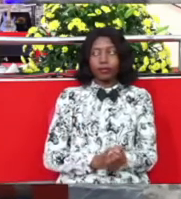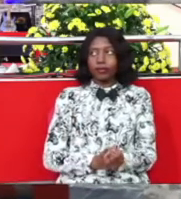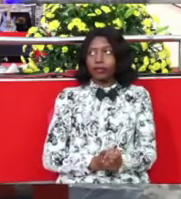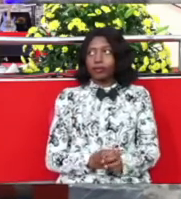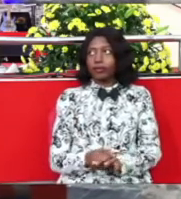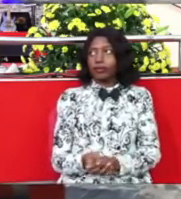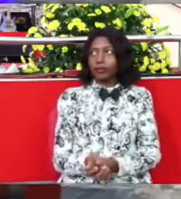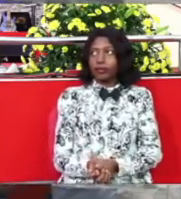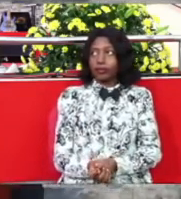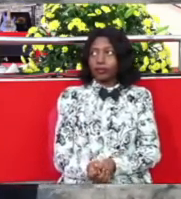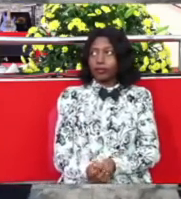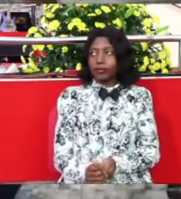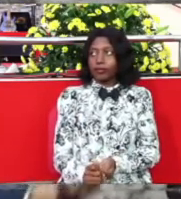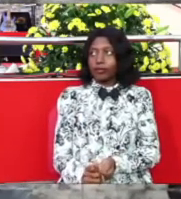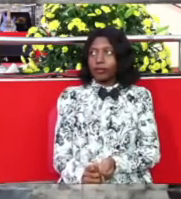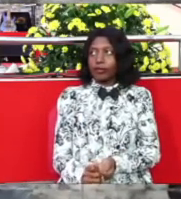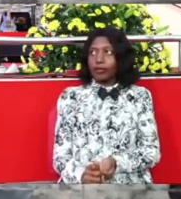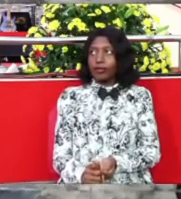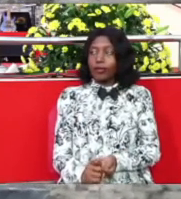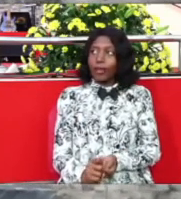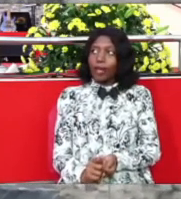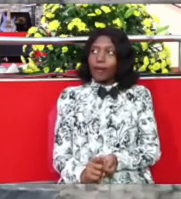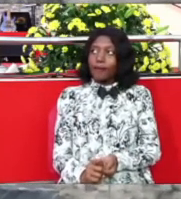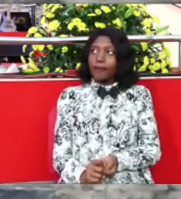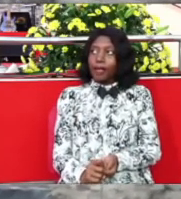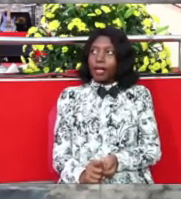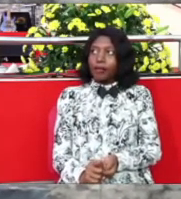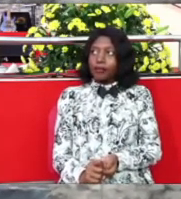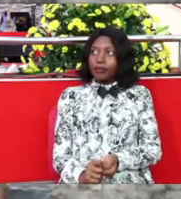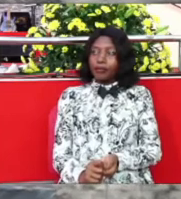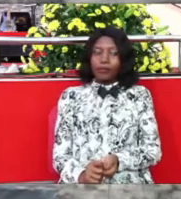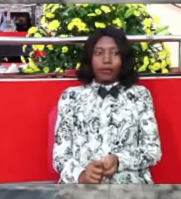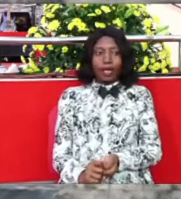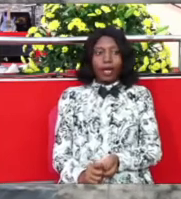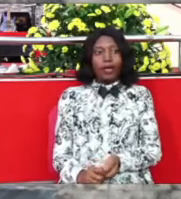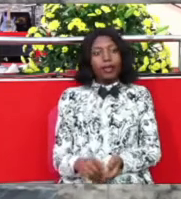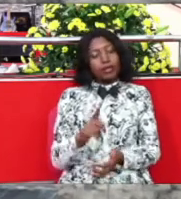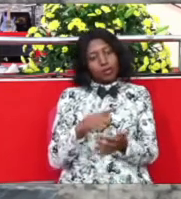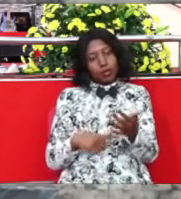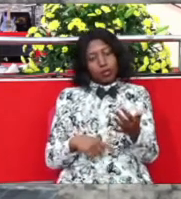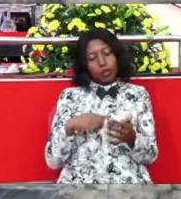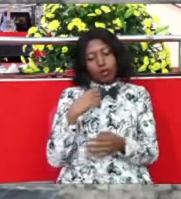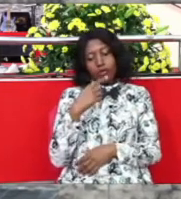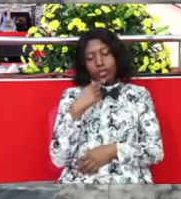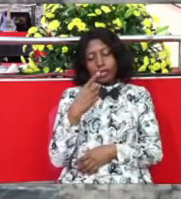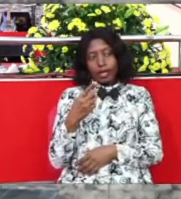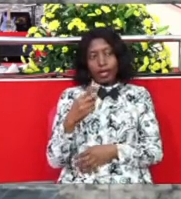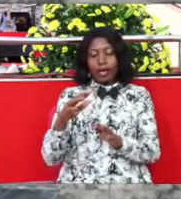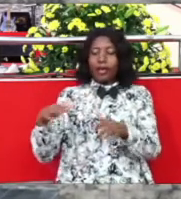anaweza kuitumia kumhudumia mwingine. And this is what we call offering your body as a living sacrifice. Hivi ndivyo tunavyoita kuweza kutoa